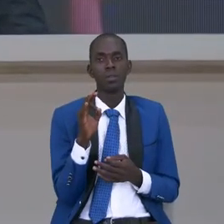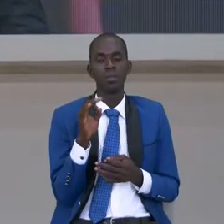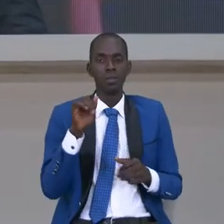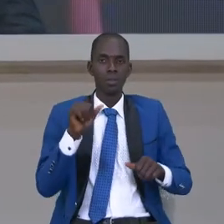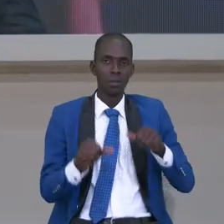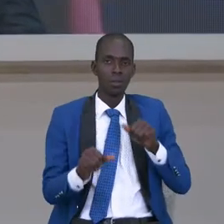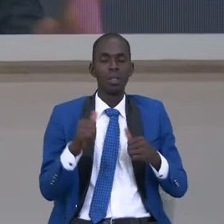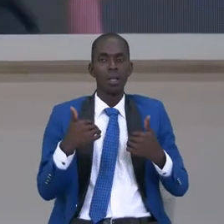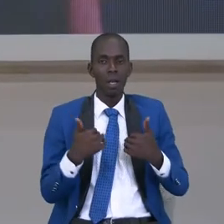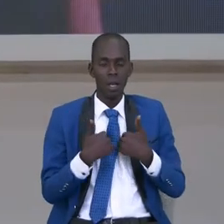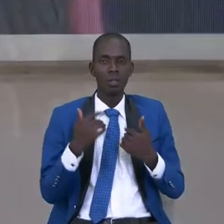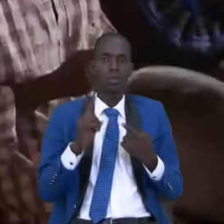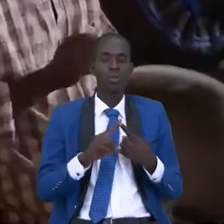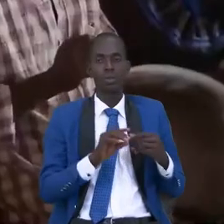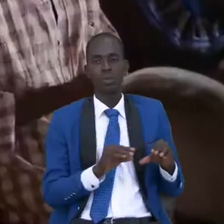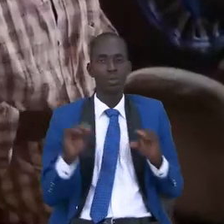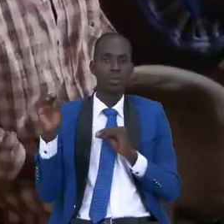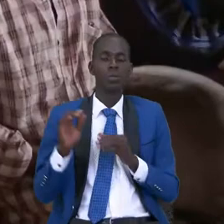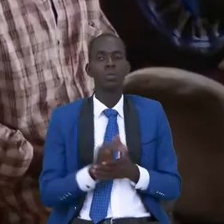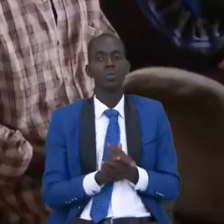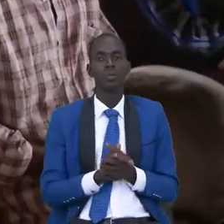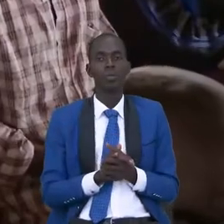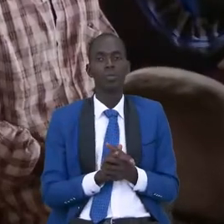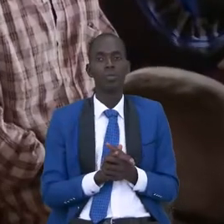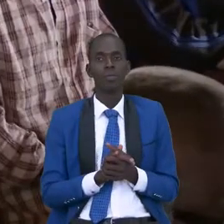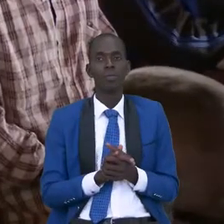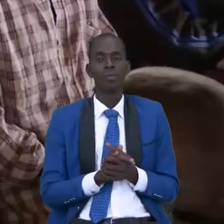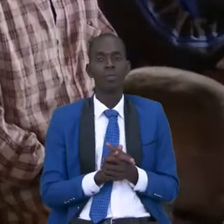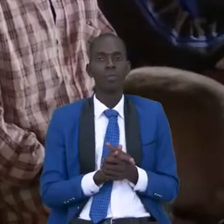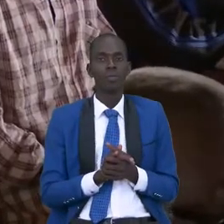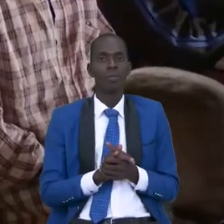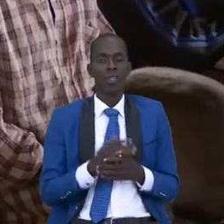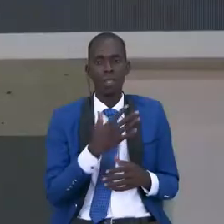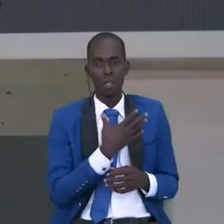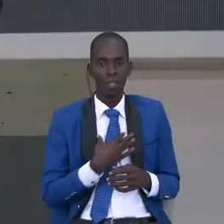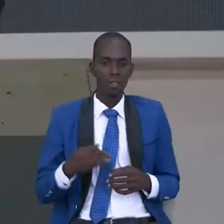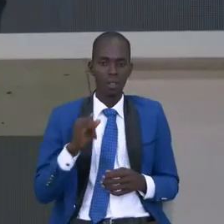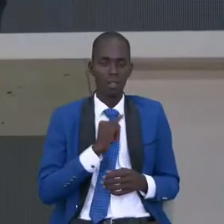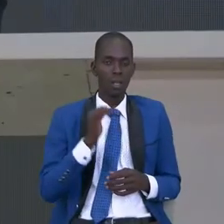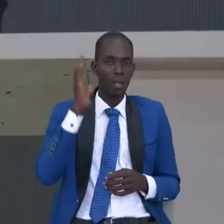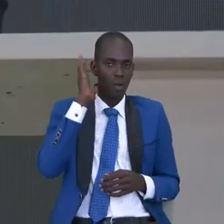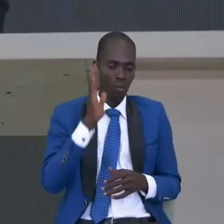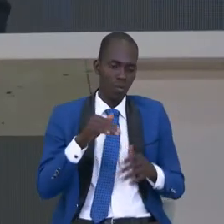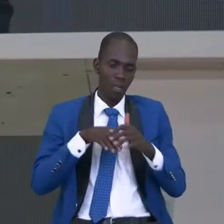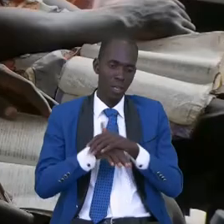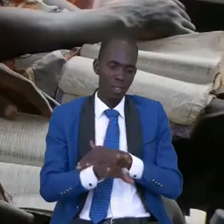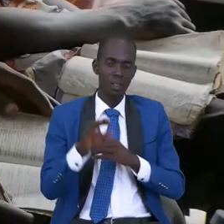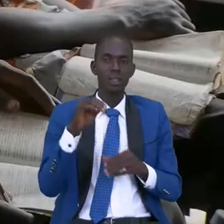unbelief has to go. And I will enter in.